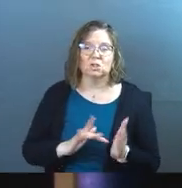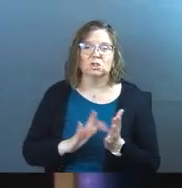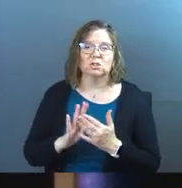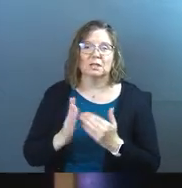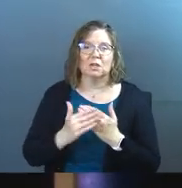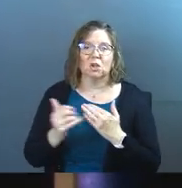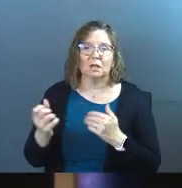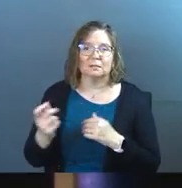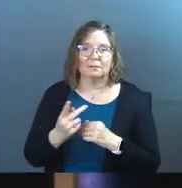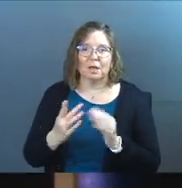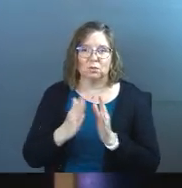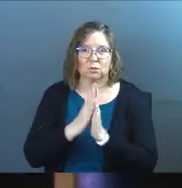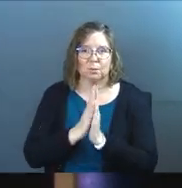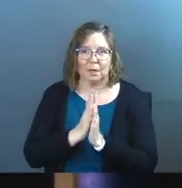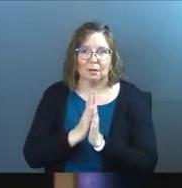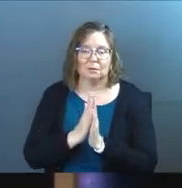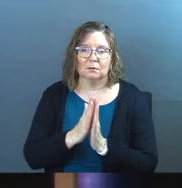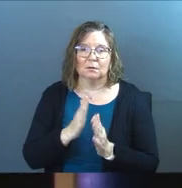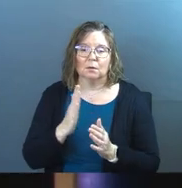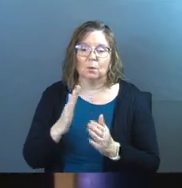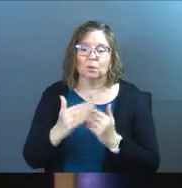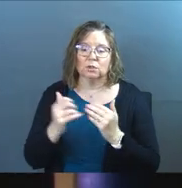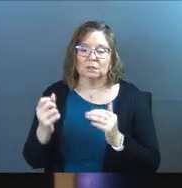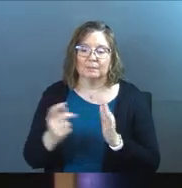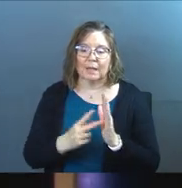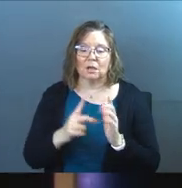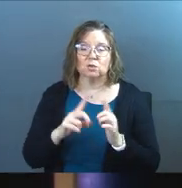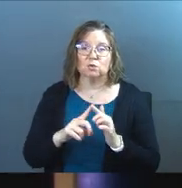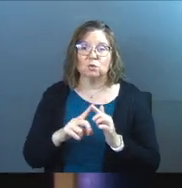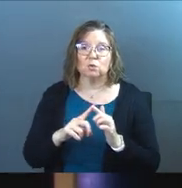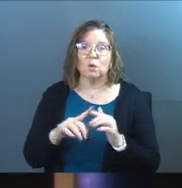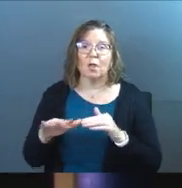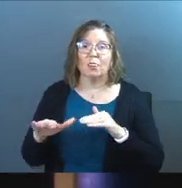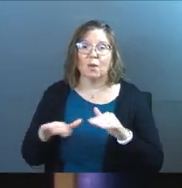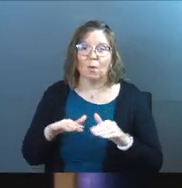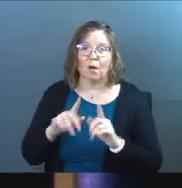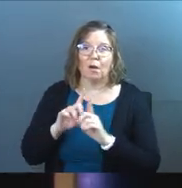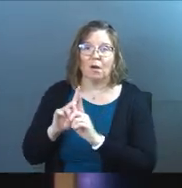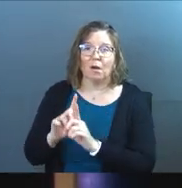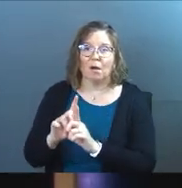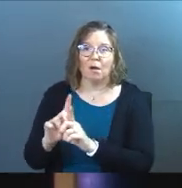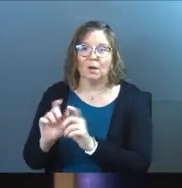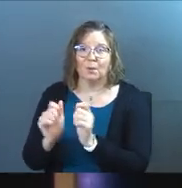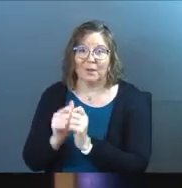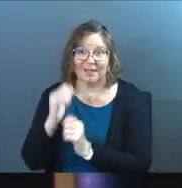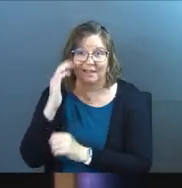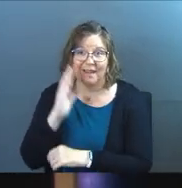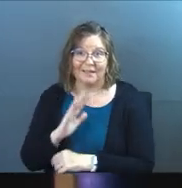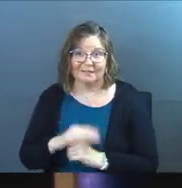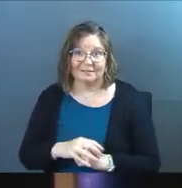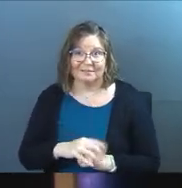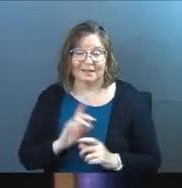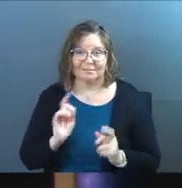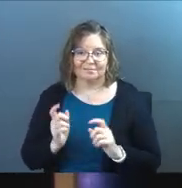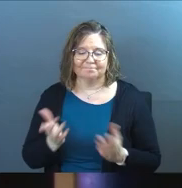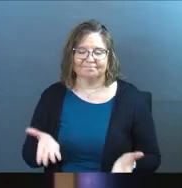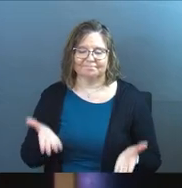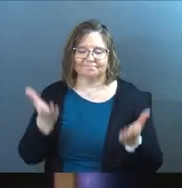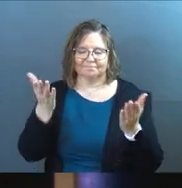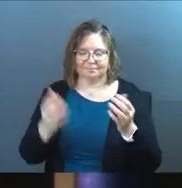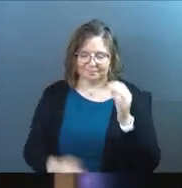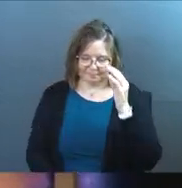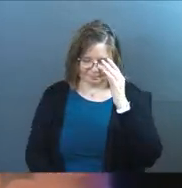Jesus is calling us back to prayer, which is calling us back to the walk with God. Amen? Would you guys